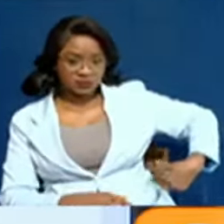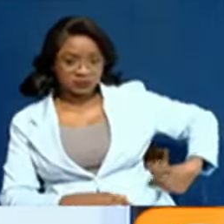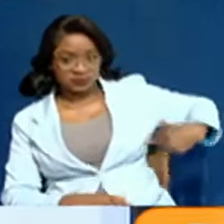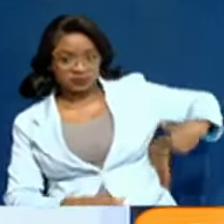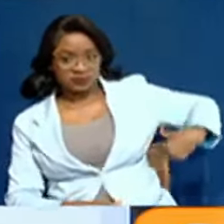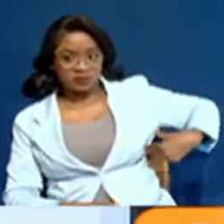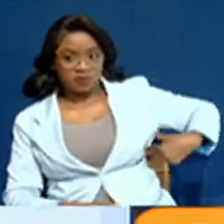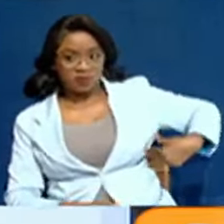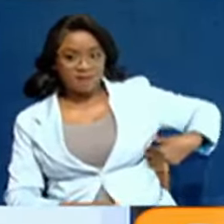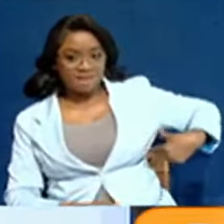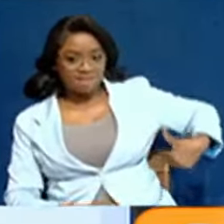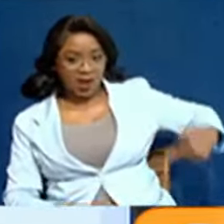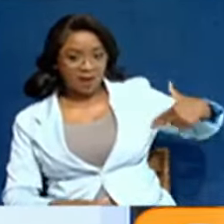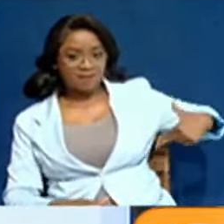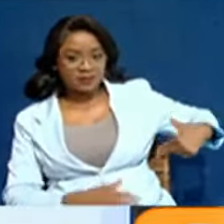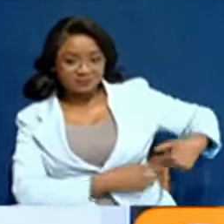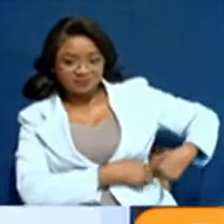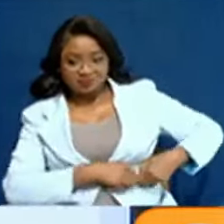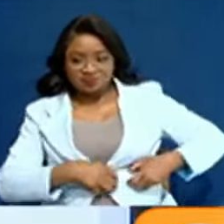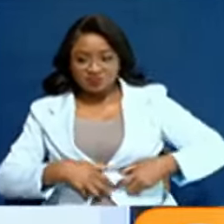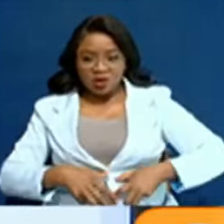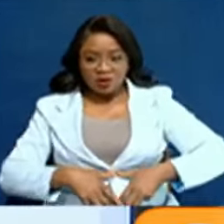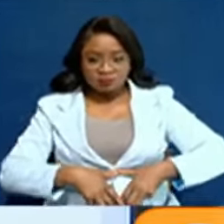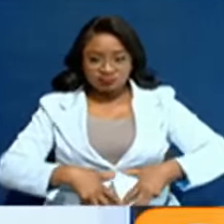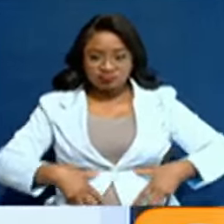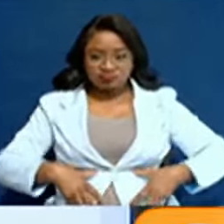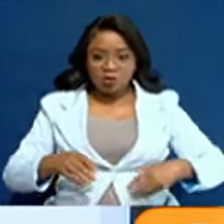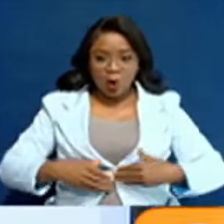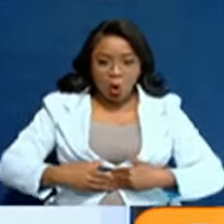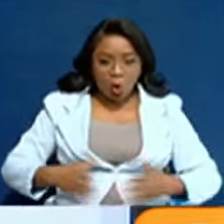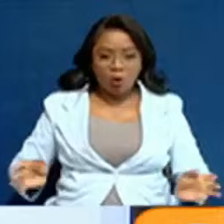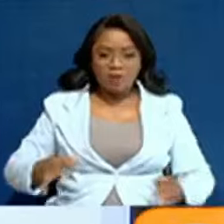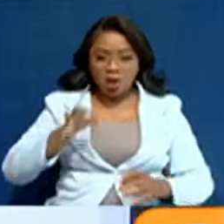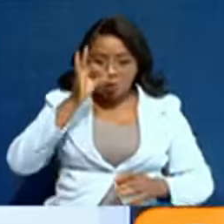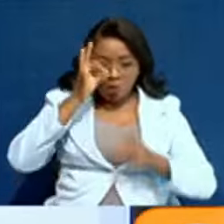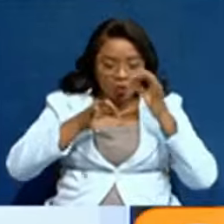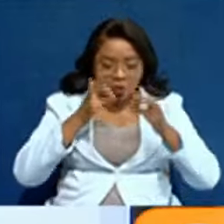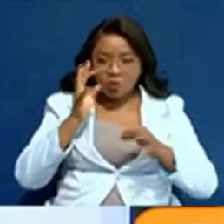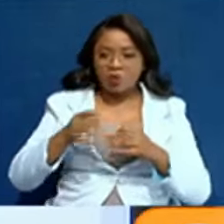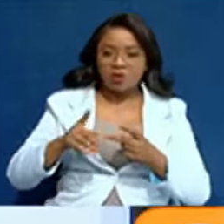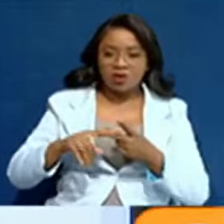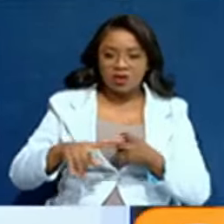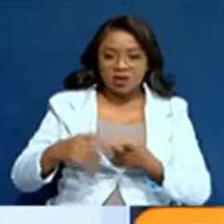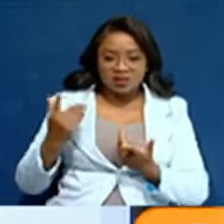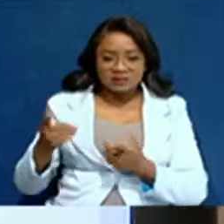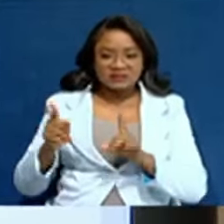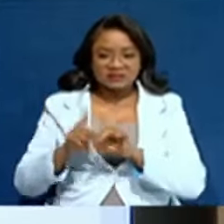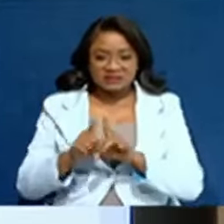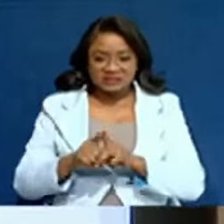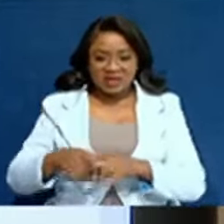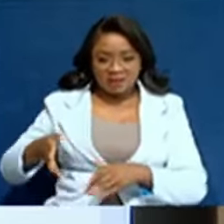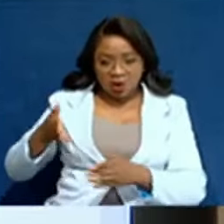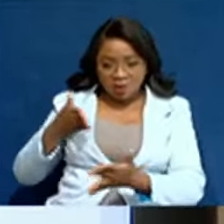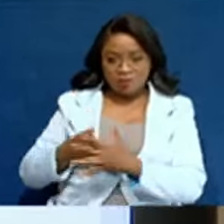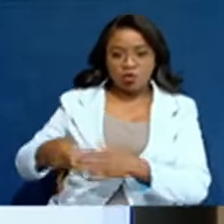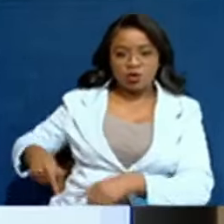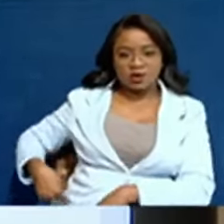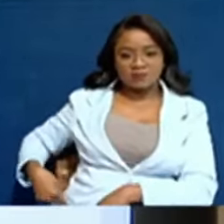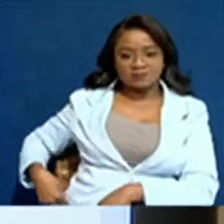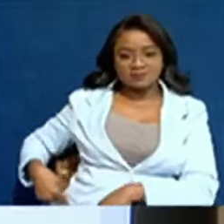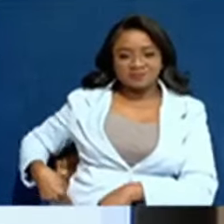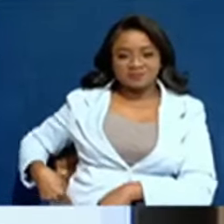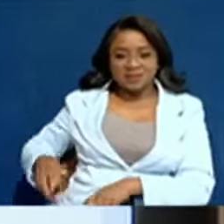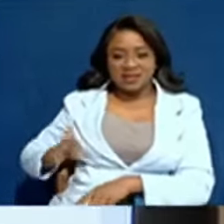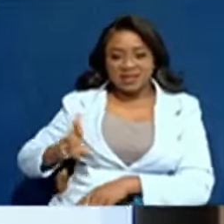the intestines, perforating the large intestine, fractured the pelvis, and was lodged in the right